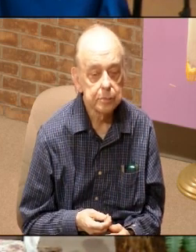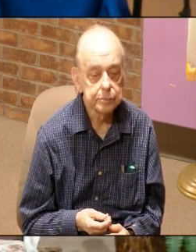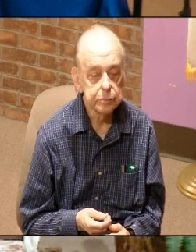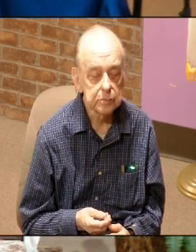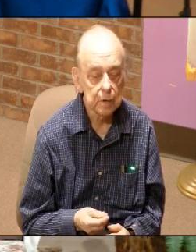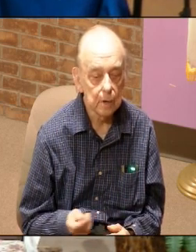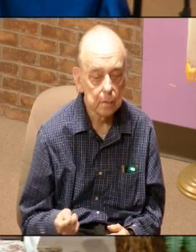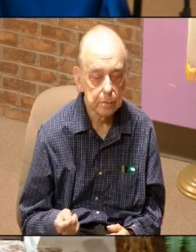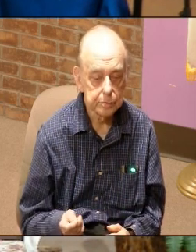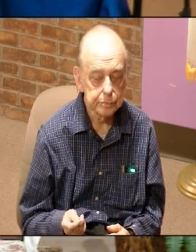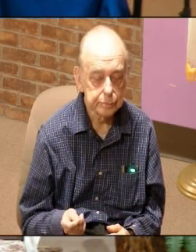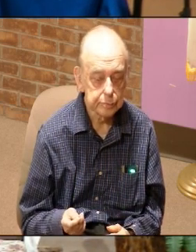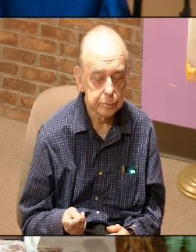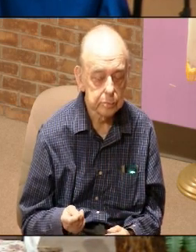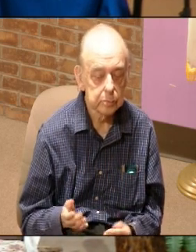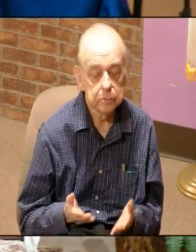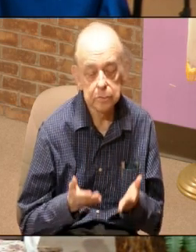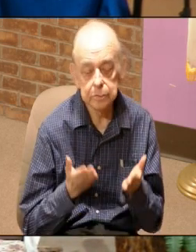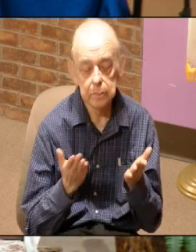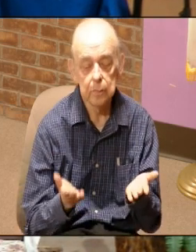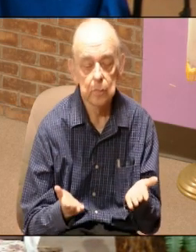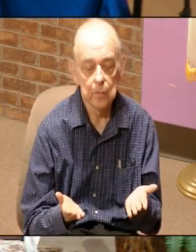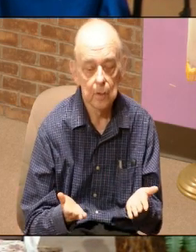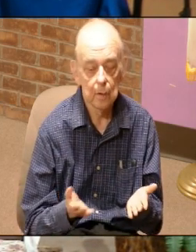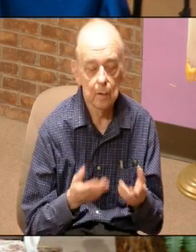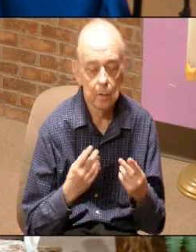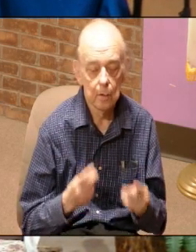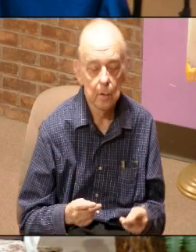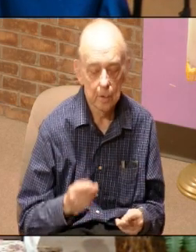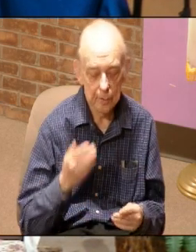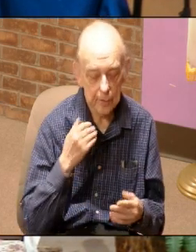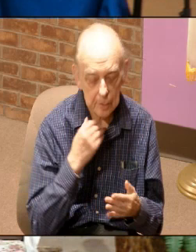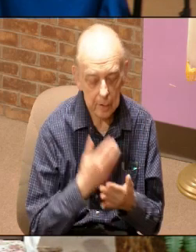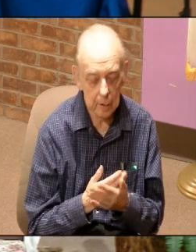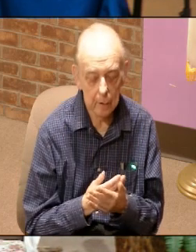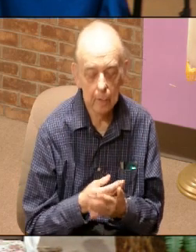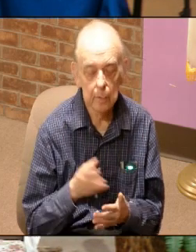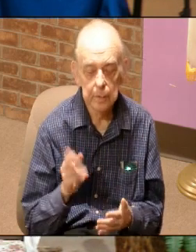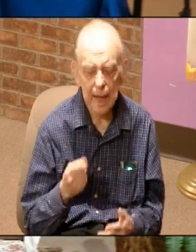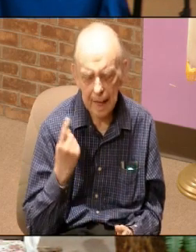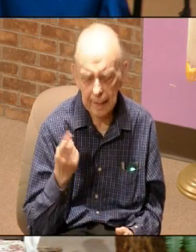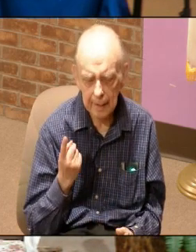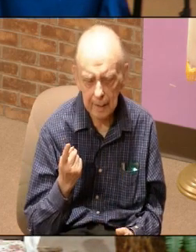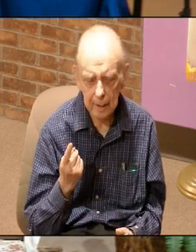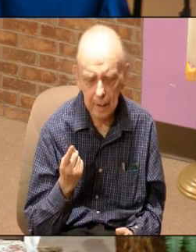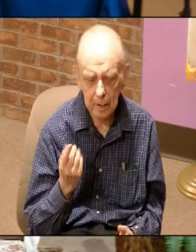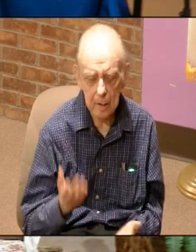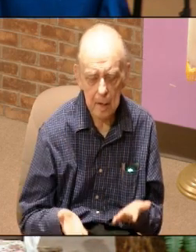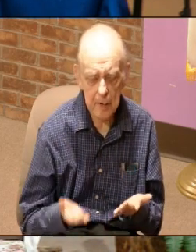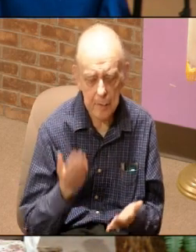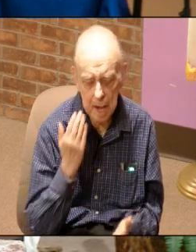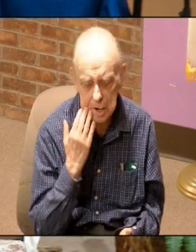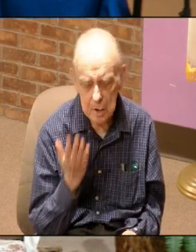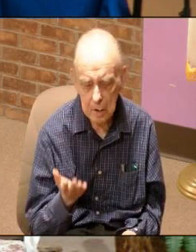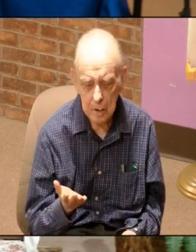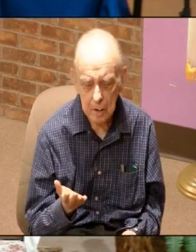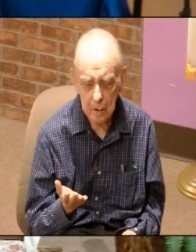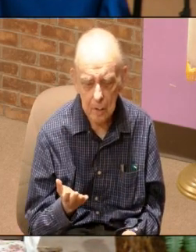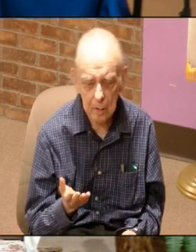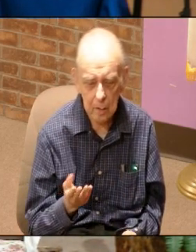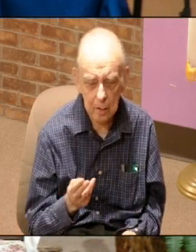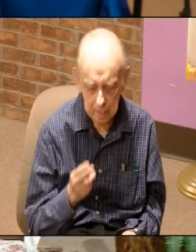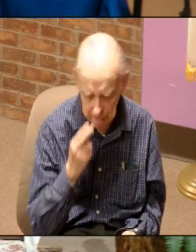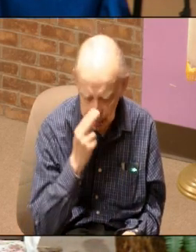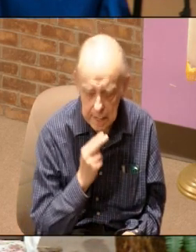she recommends to Pharaoh's daughter hey I think I might know a